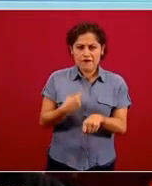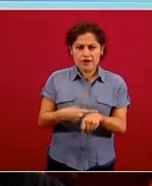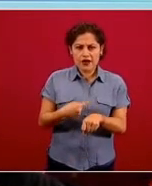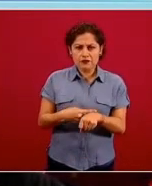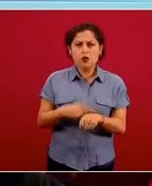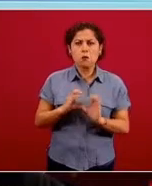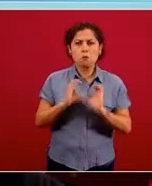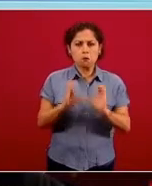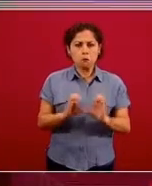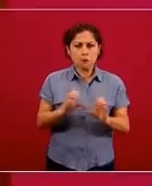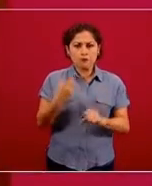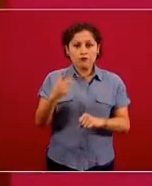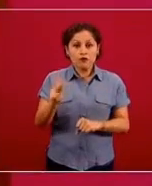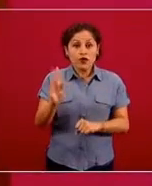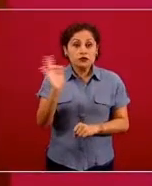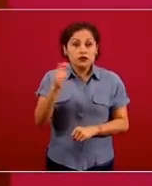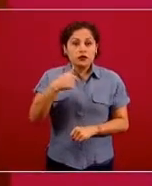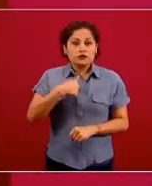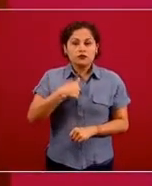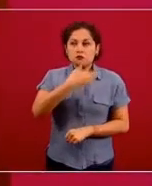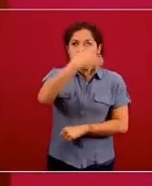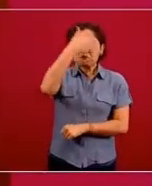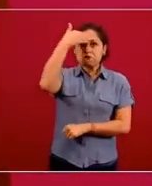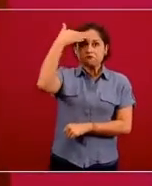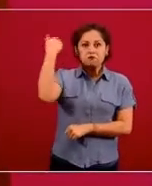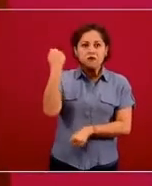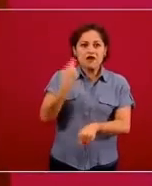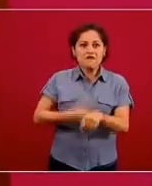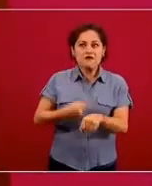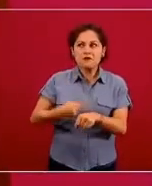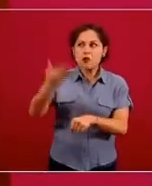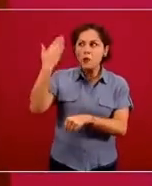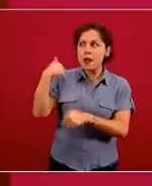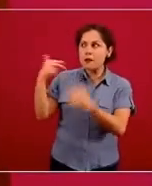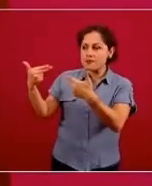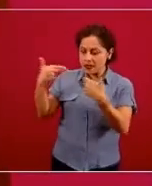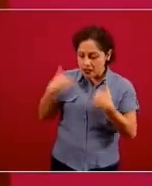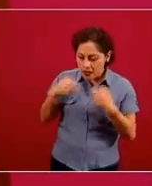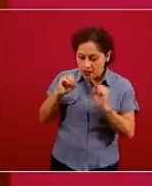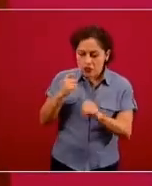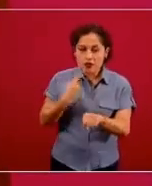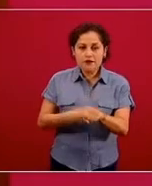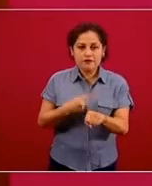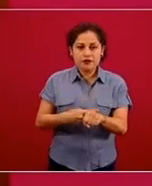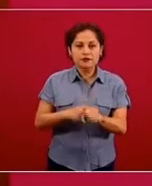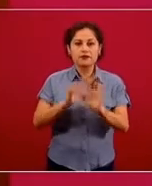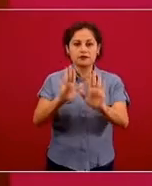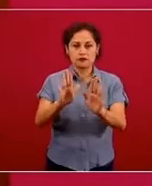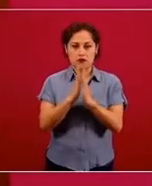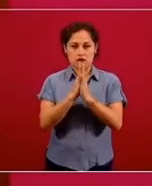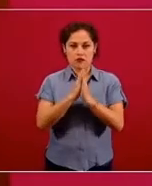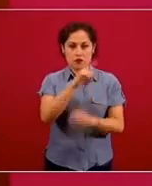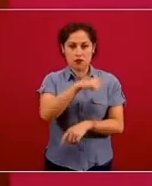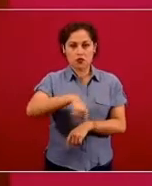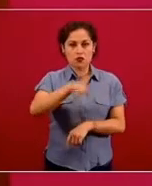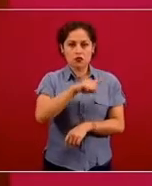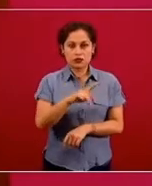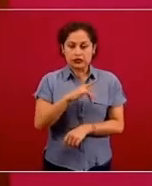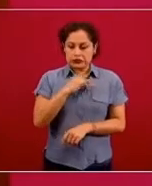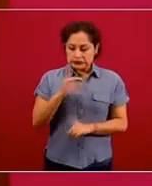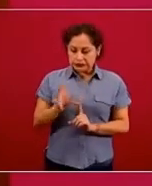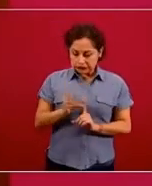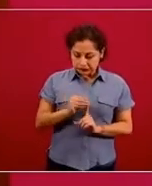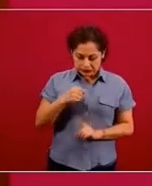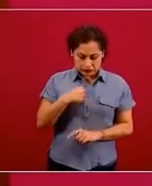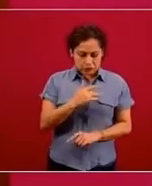a vulnerable age group, and maybe they don't even know they have these pre-existing conditions. So if